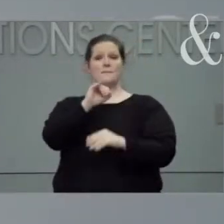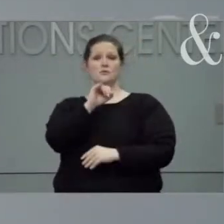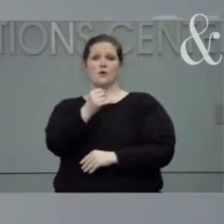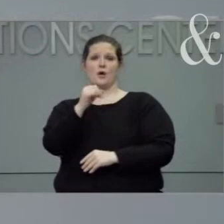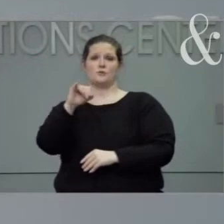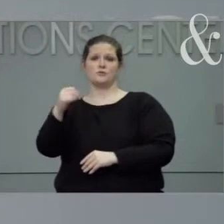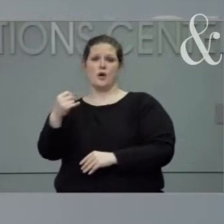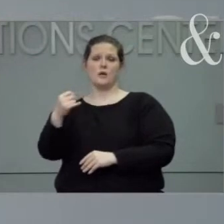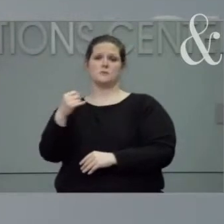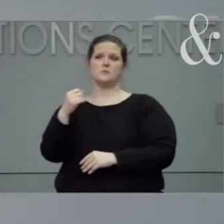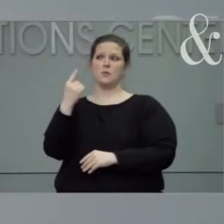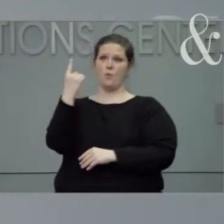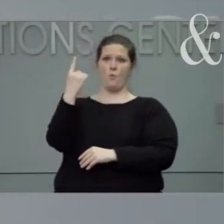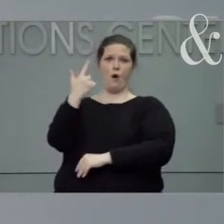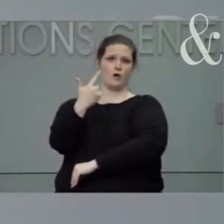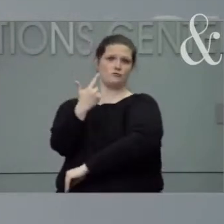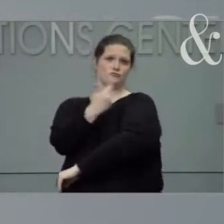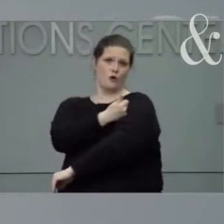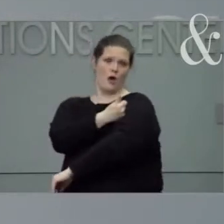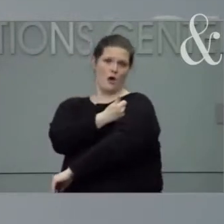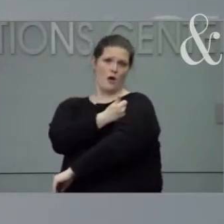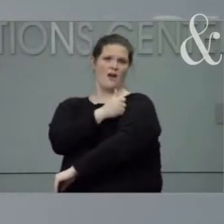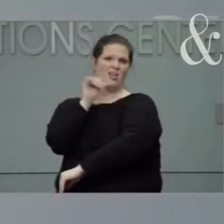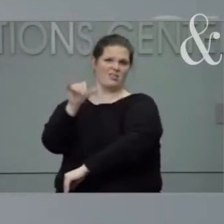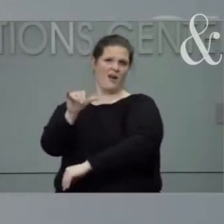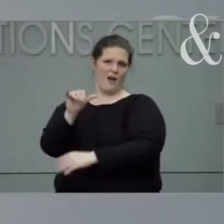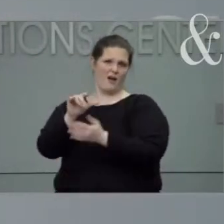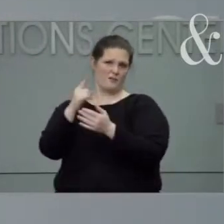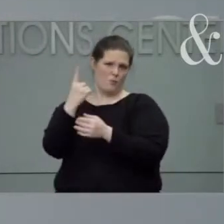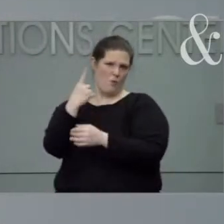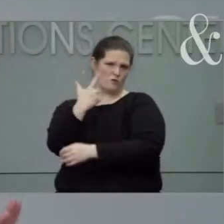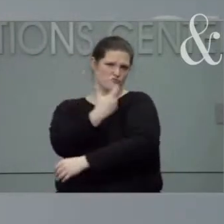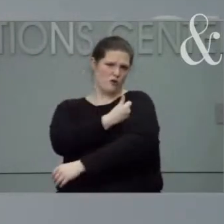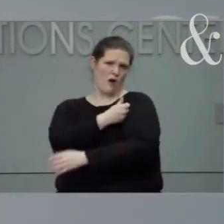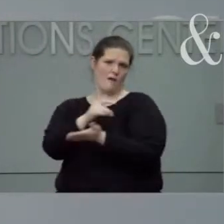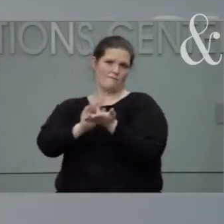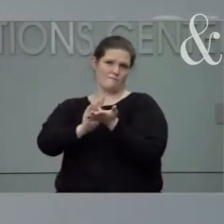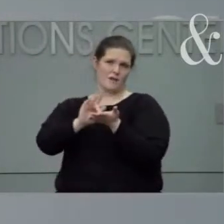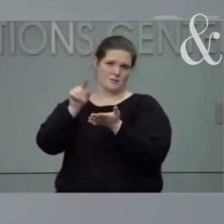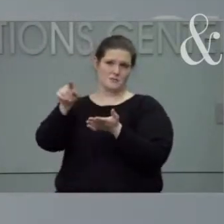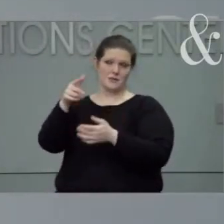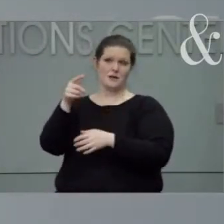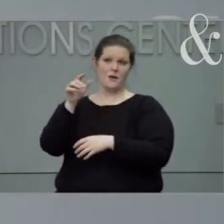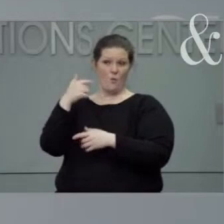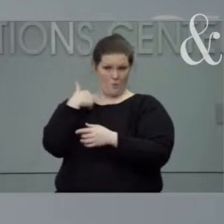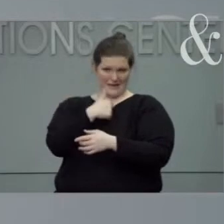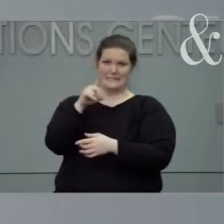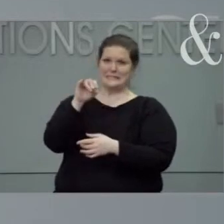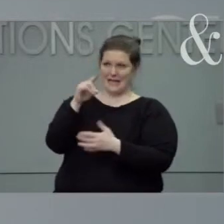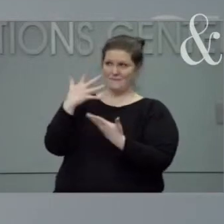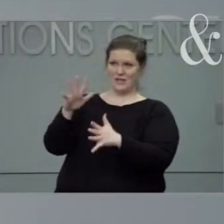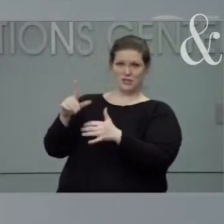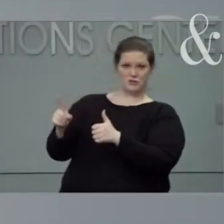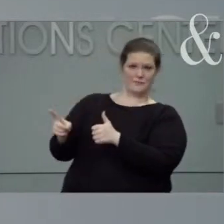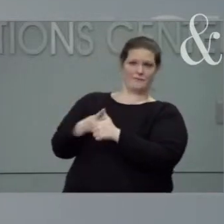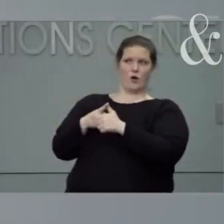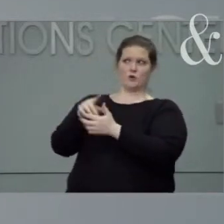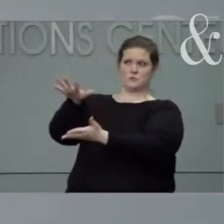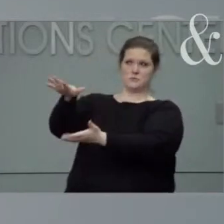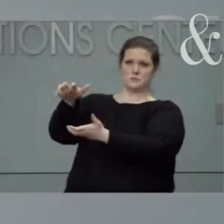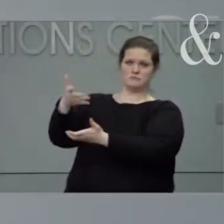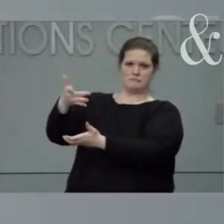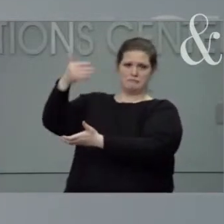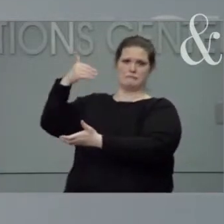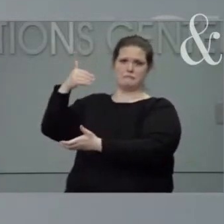& Johnson, the one-shot vaccine here in our state. We got an initial shipment of Johnson & Johnson